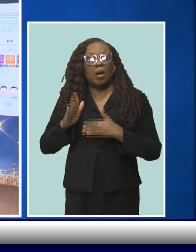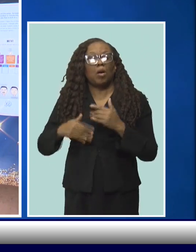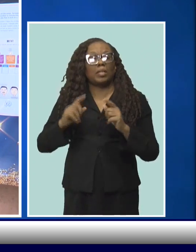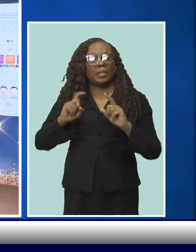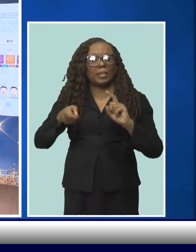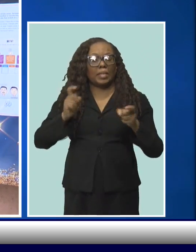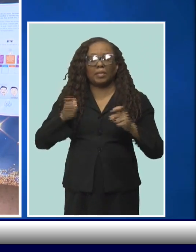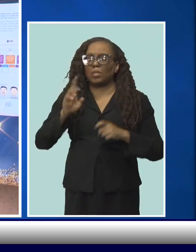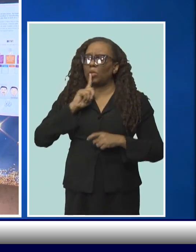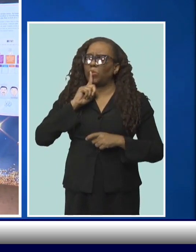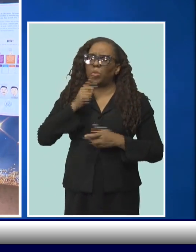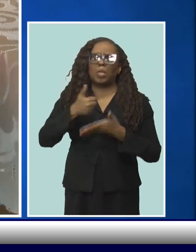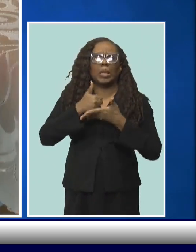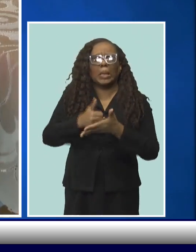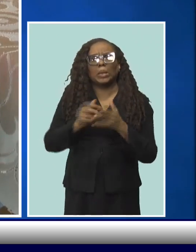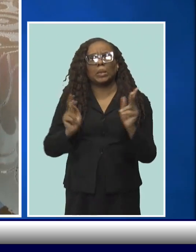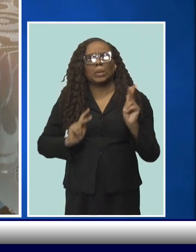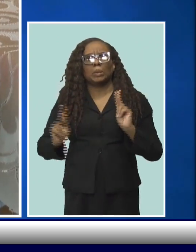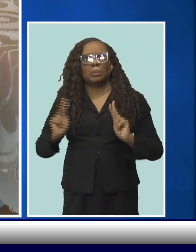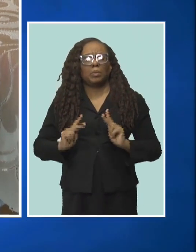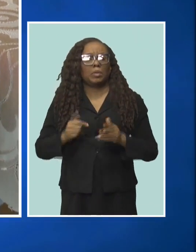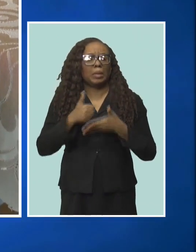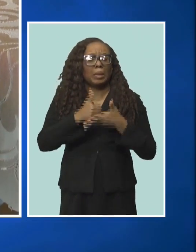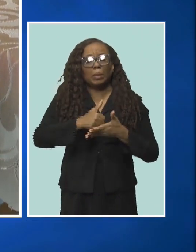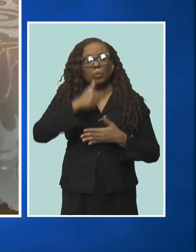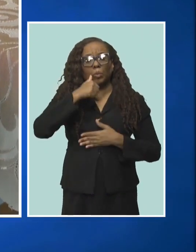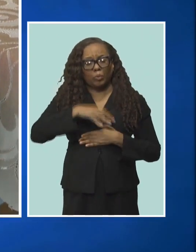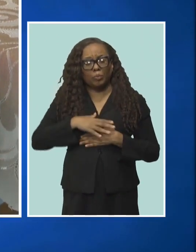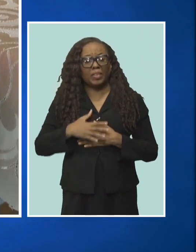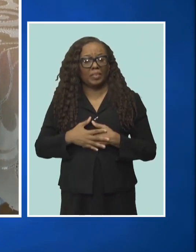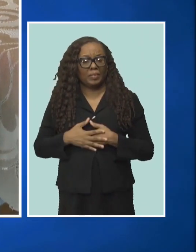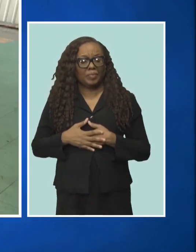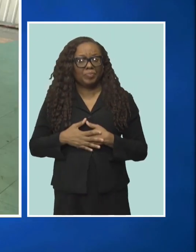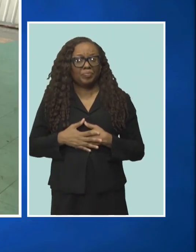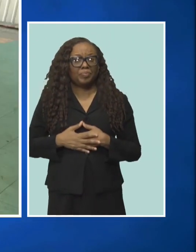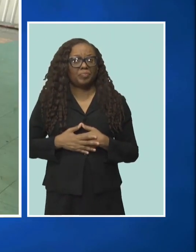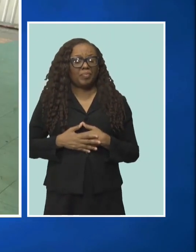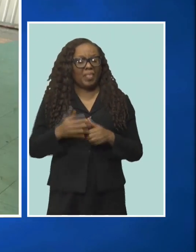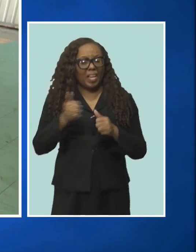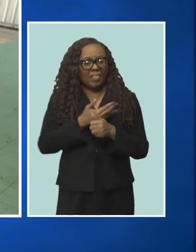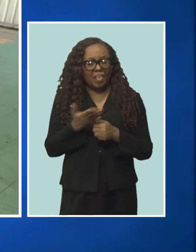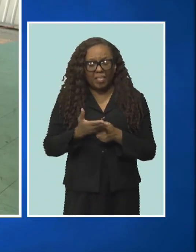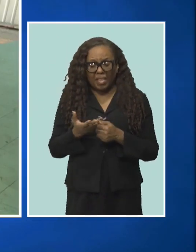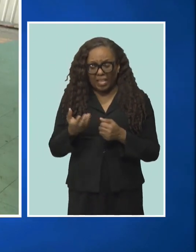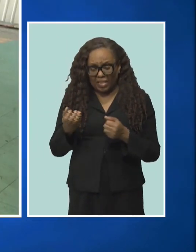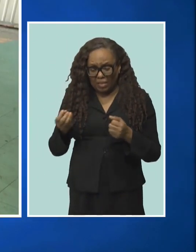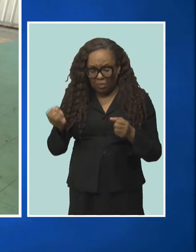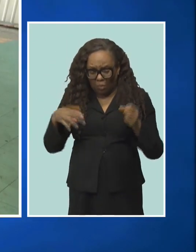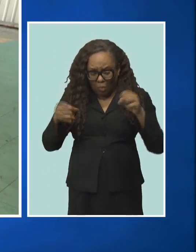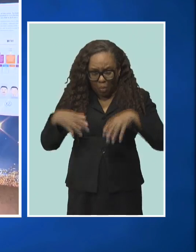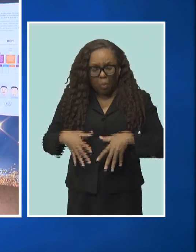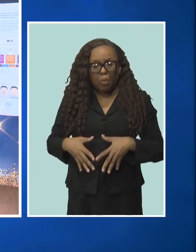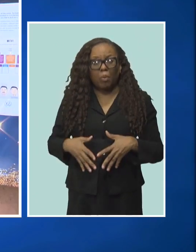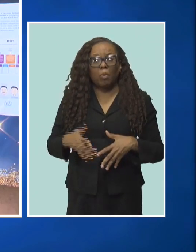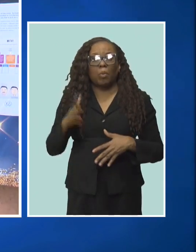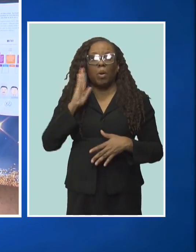going to go a long way in helping the women. Each piece of item that we were given, we are going to use it to the best of